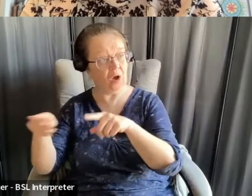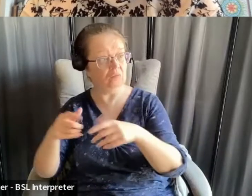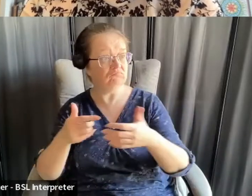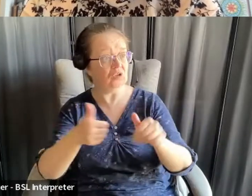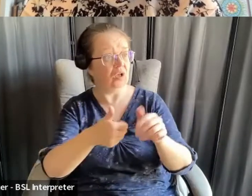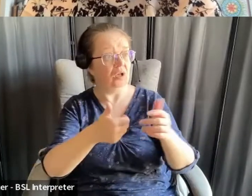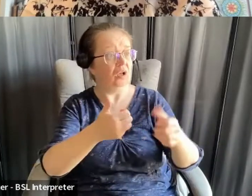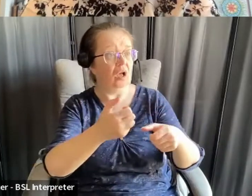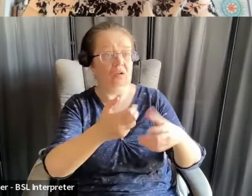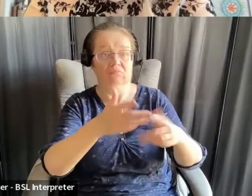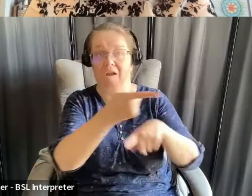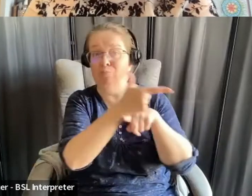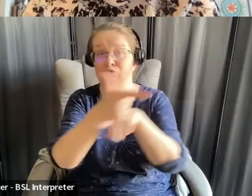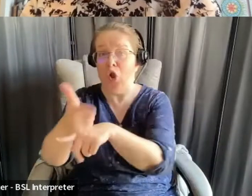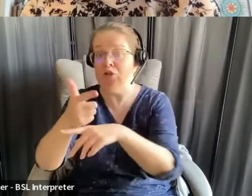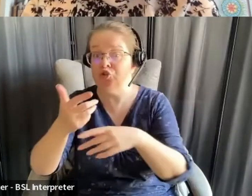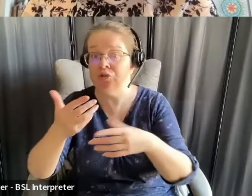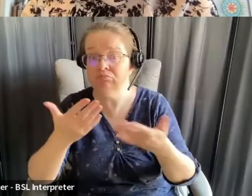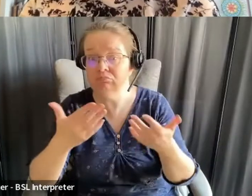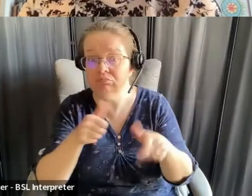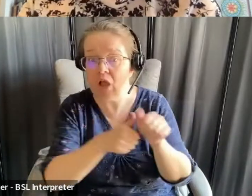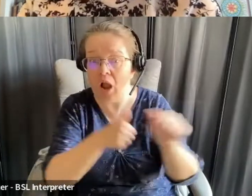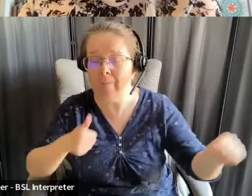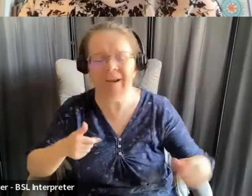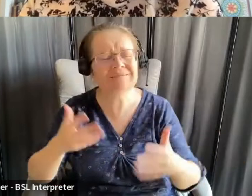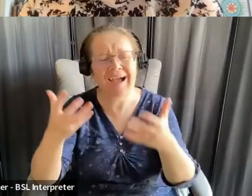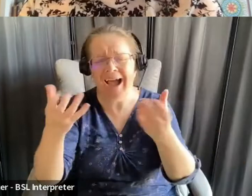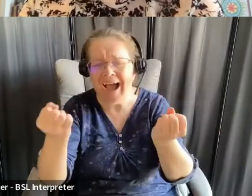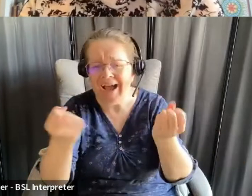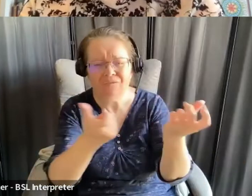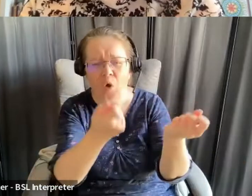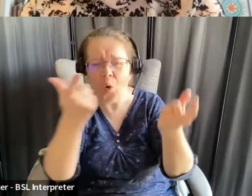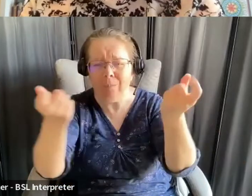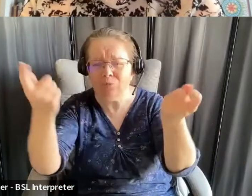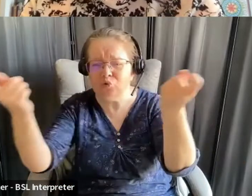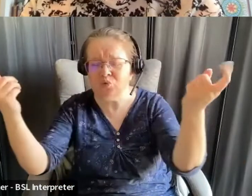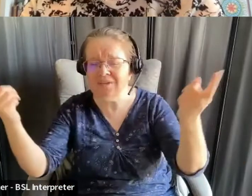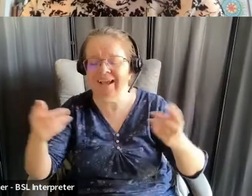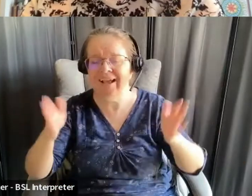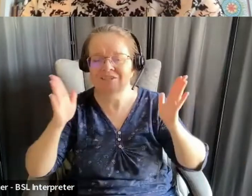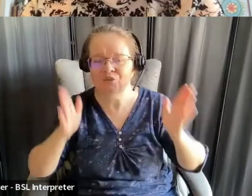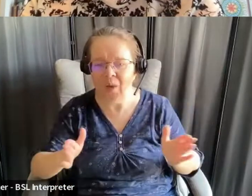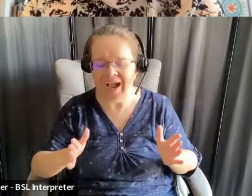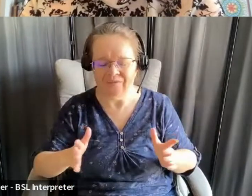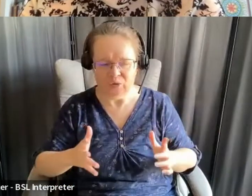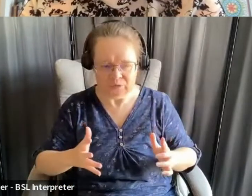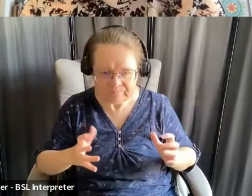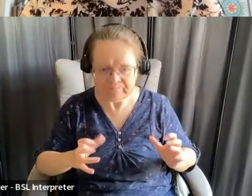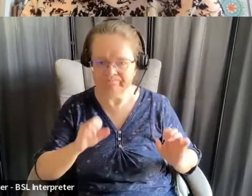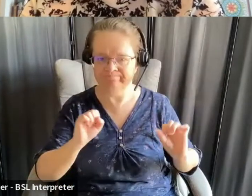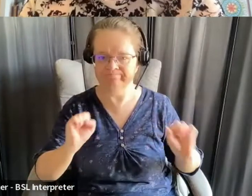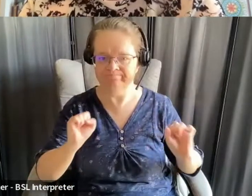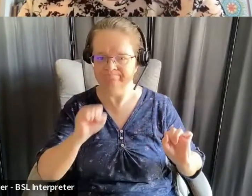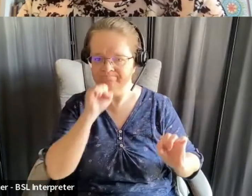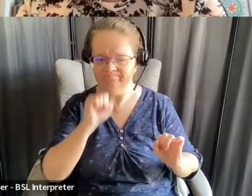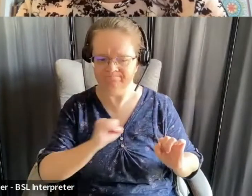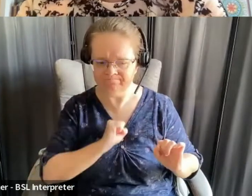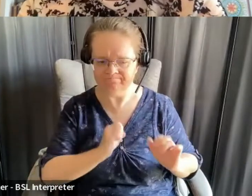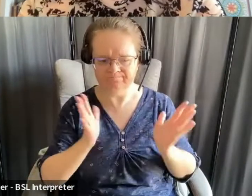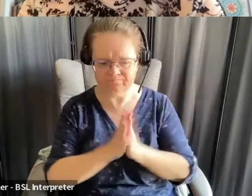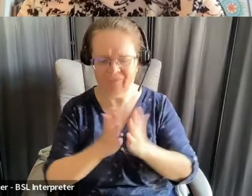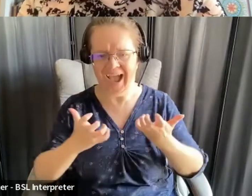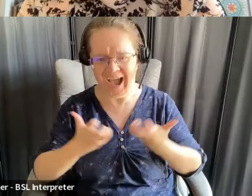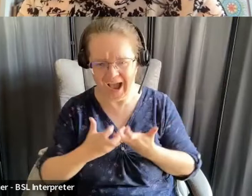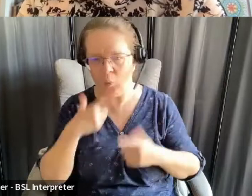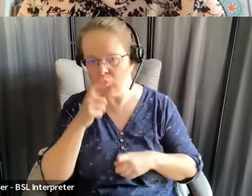company, whatever it might be. You know, there's so many opportunities. It's just taking that grasp and thinking, right, how am I going to do this? And there's so